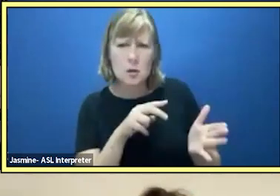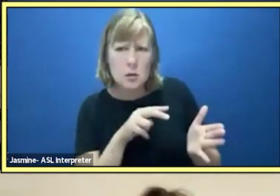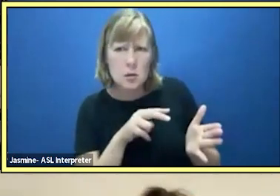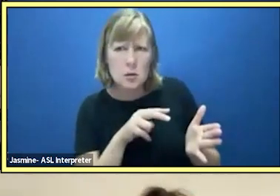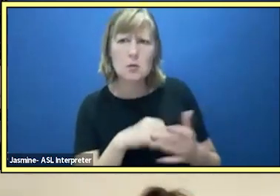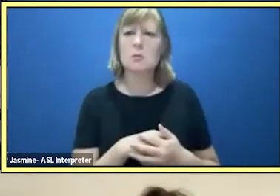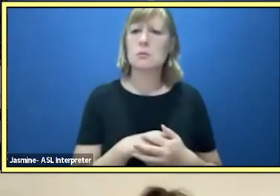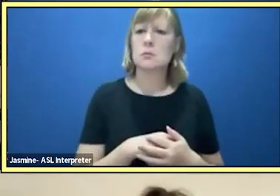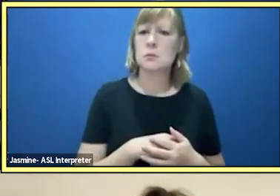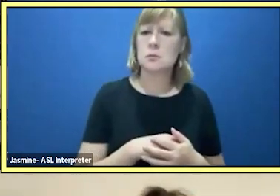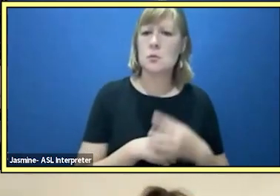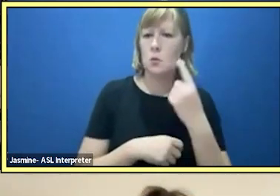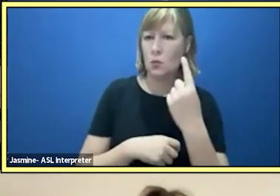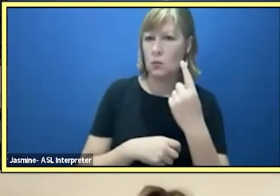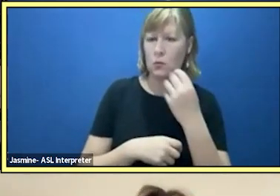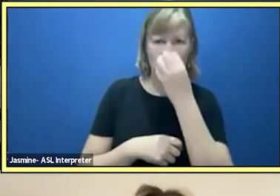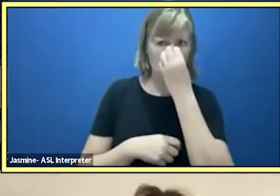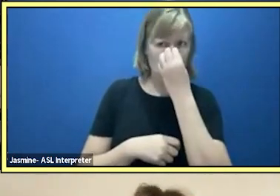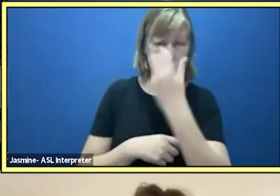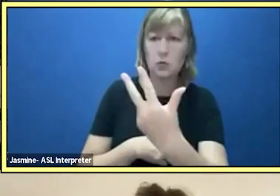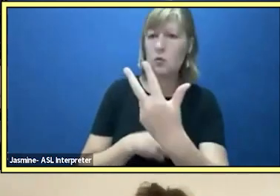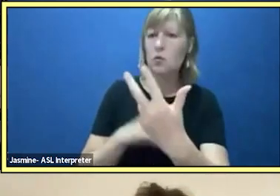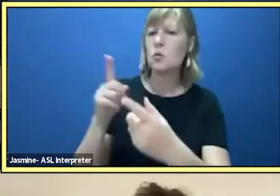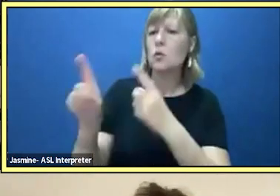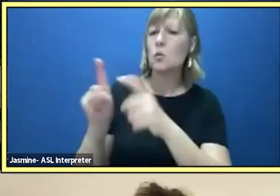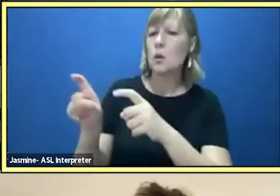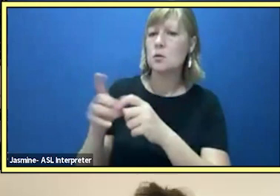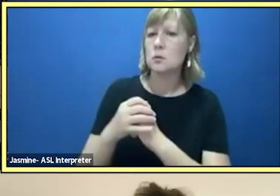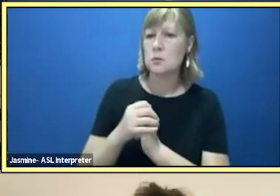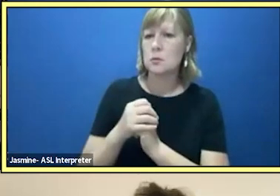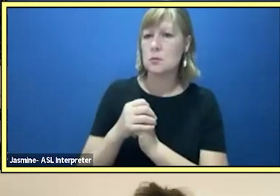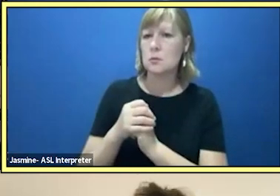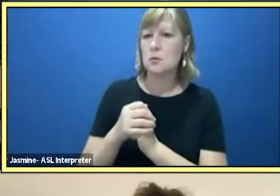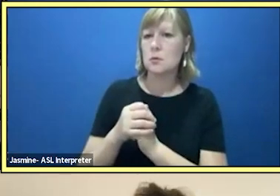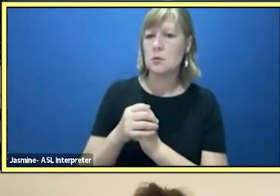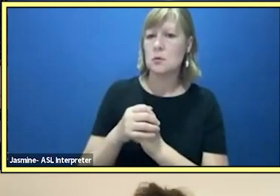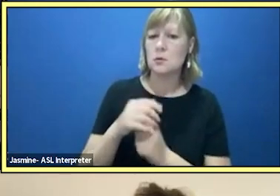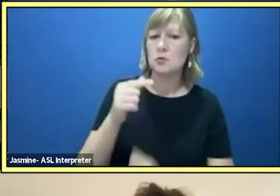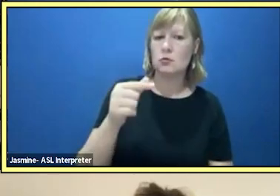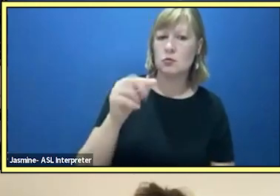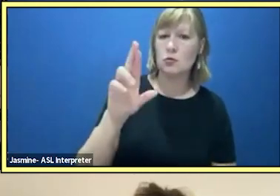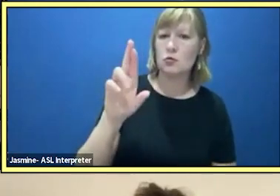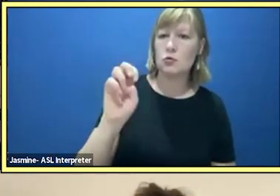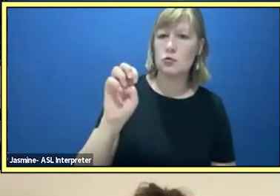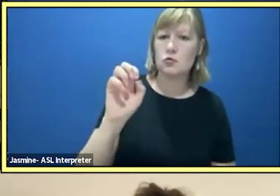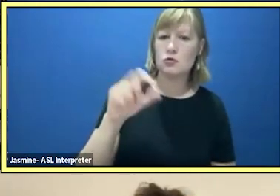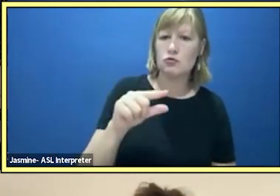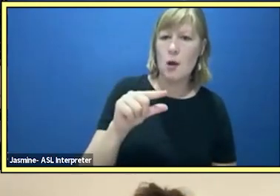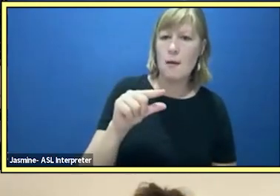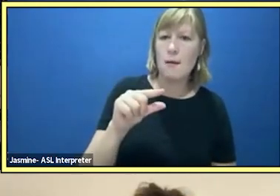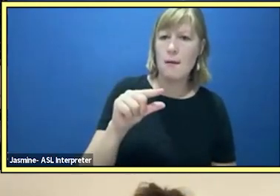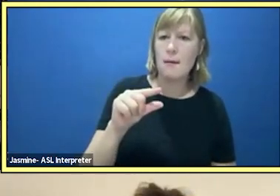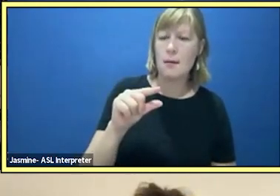There's one, the ones that are there, one was from Greg Warazak, beginning about assists, and